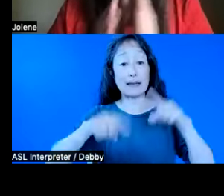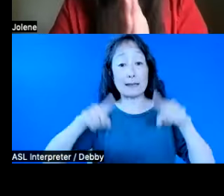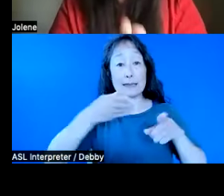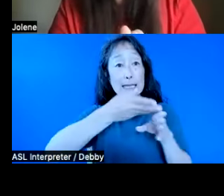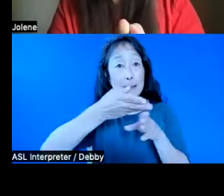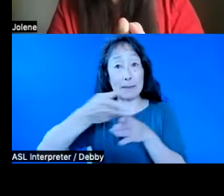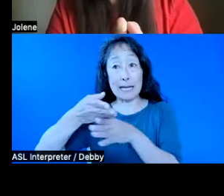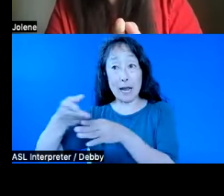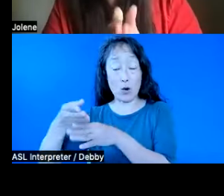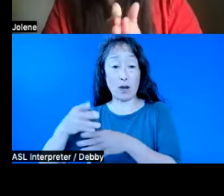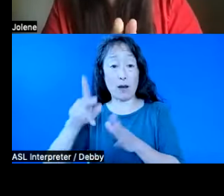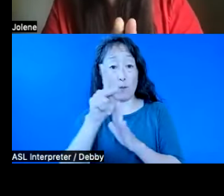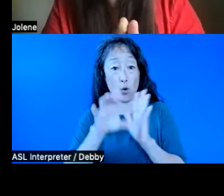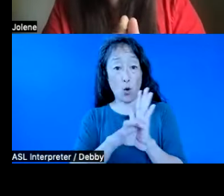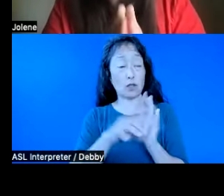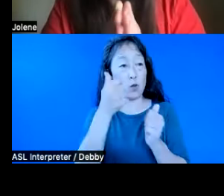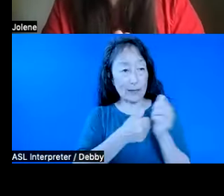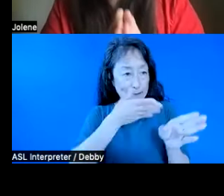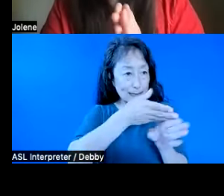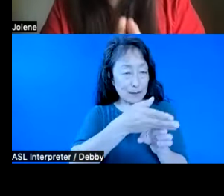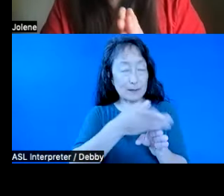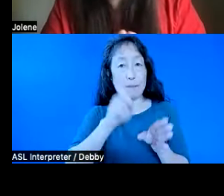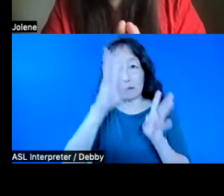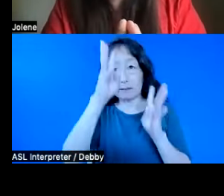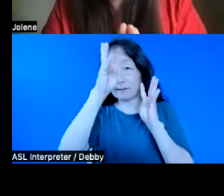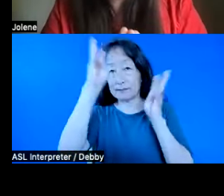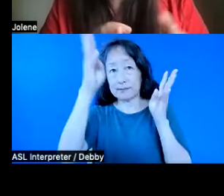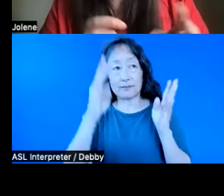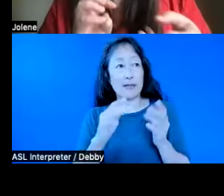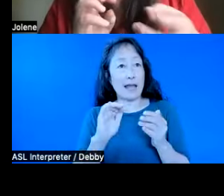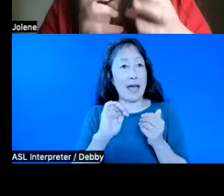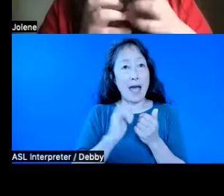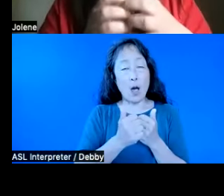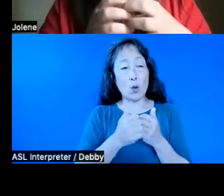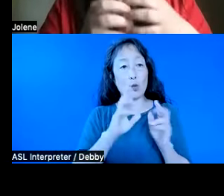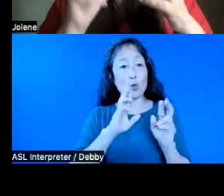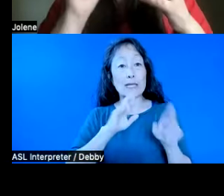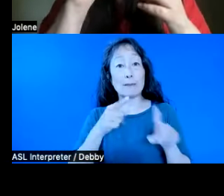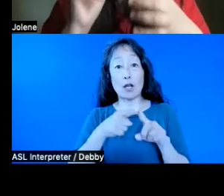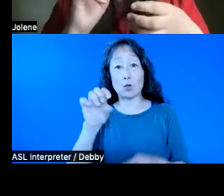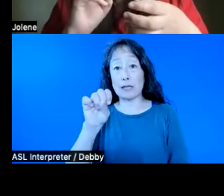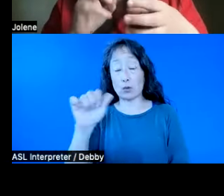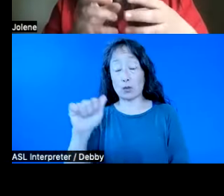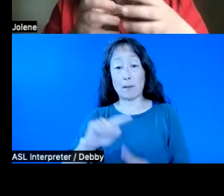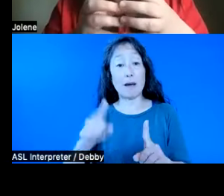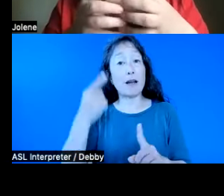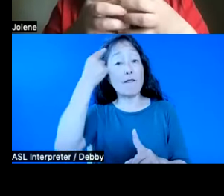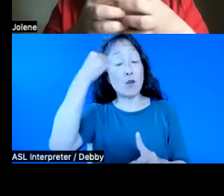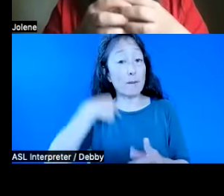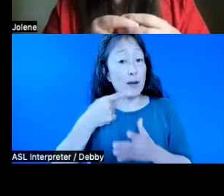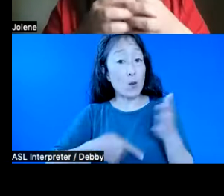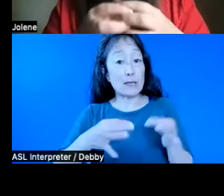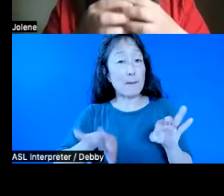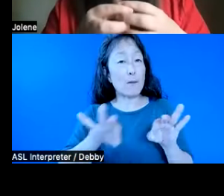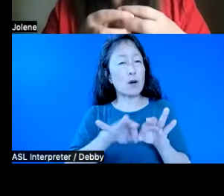needs their own protocol about how they are going to be responding to sexual assault. But for me, what's really important is thinking about, like, where do